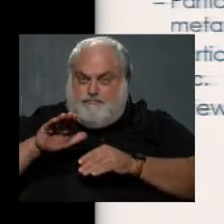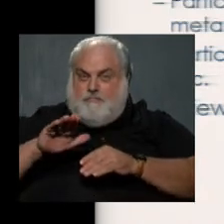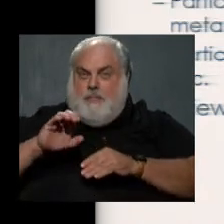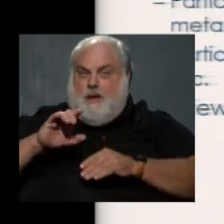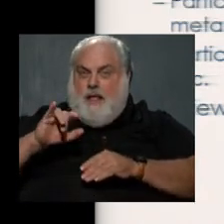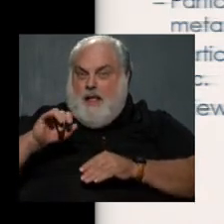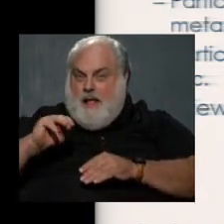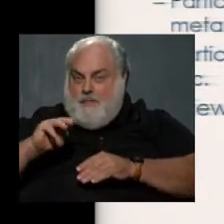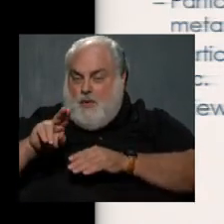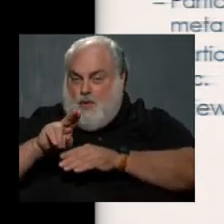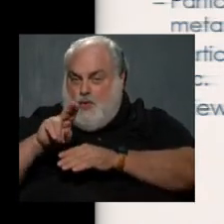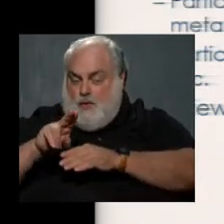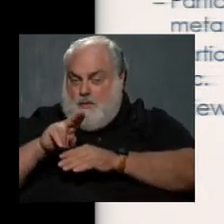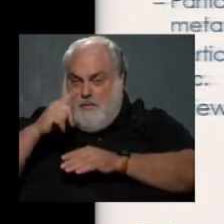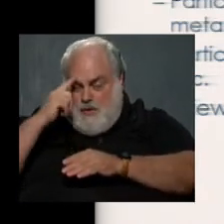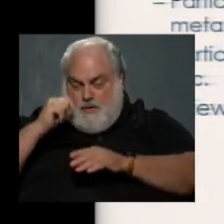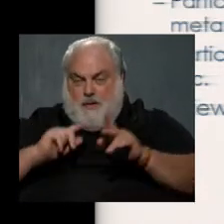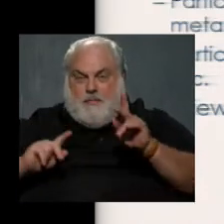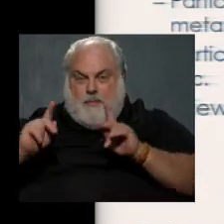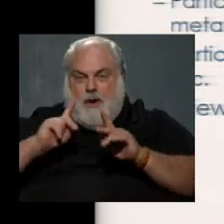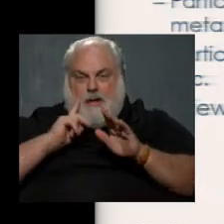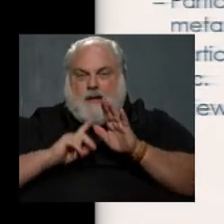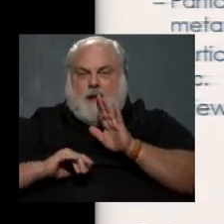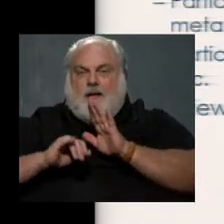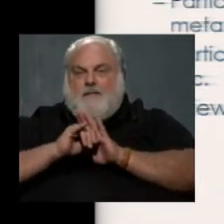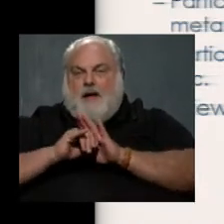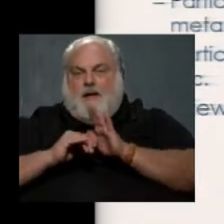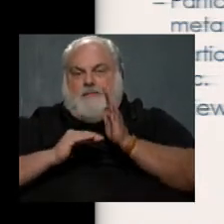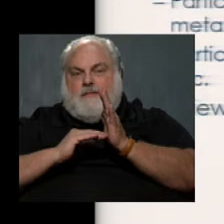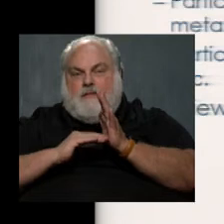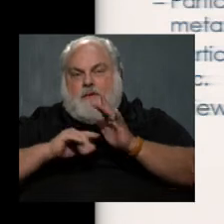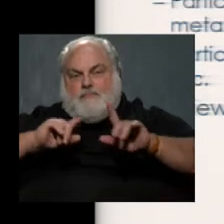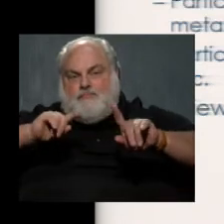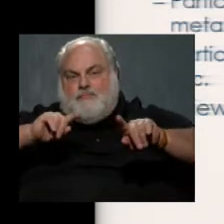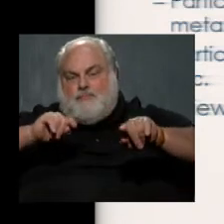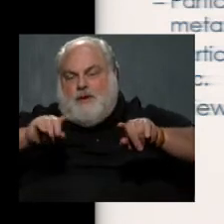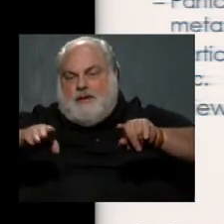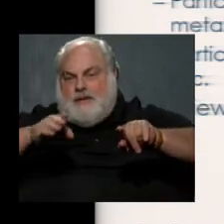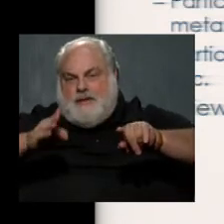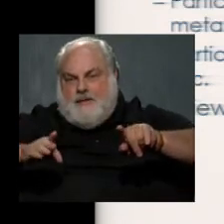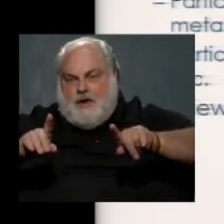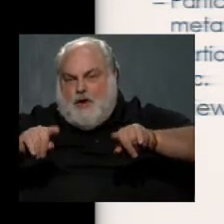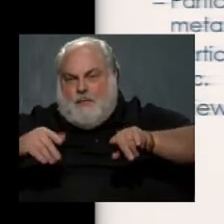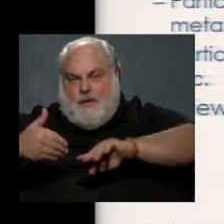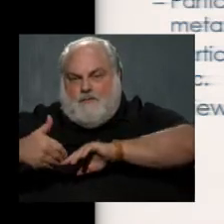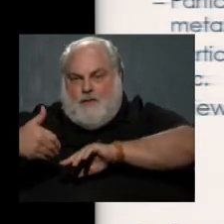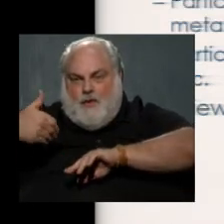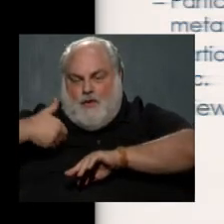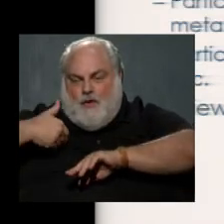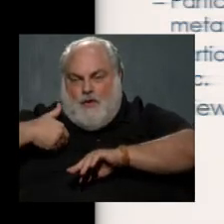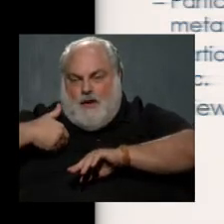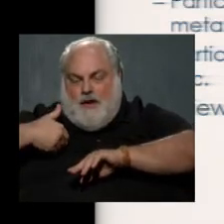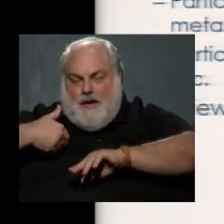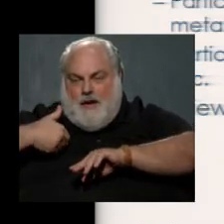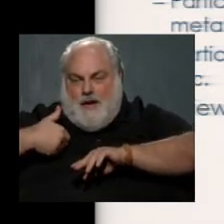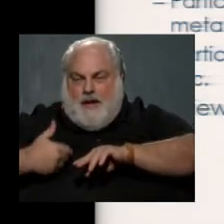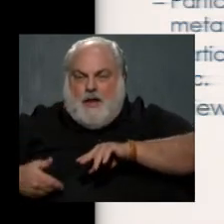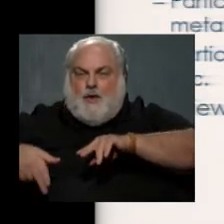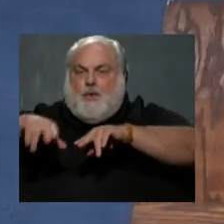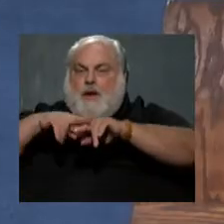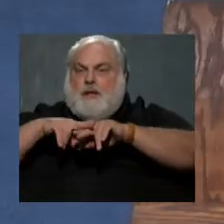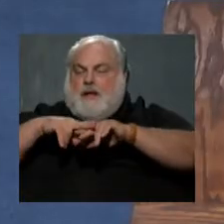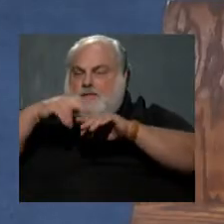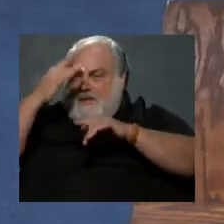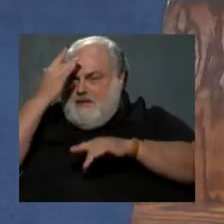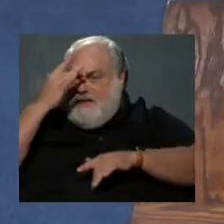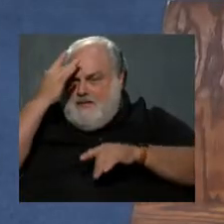claims utilization because we have people who are going to the doctor who haven't been. And we will see an increase in some chronic